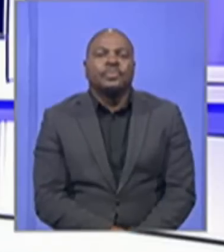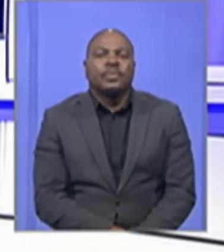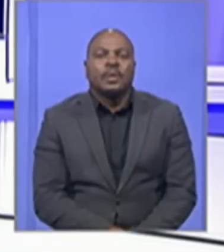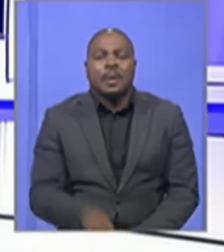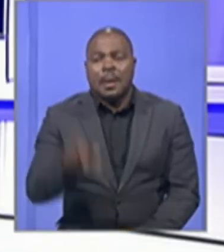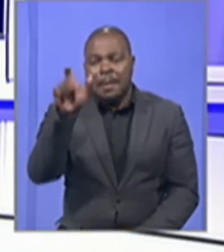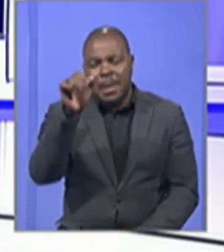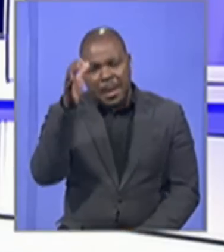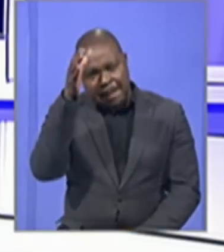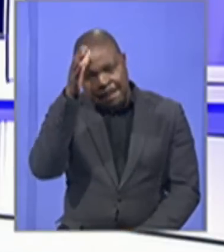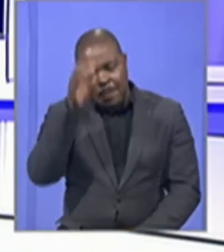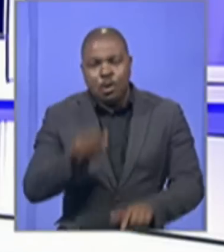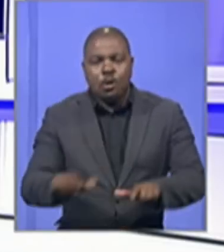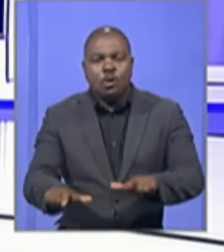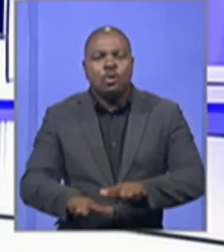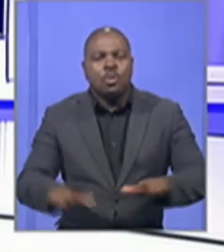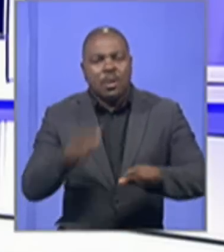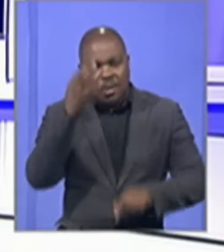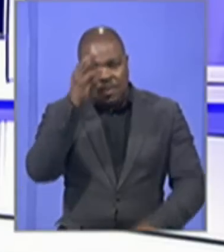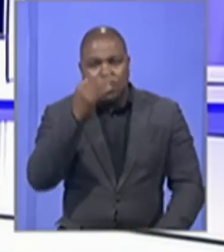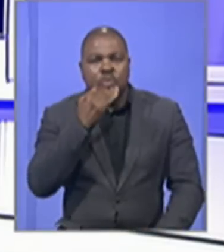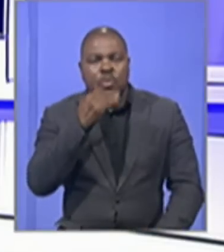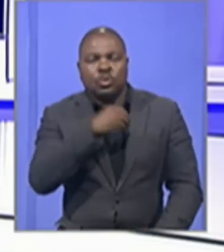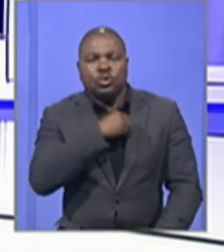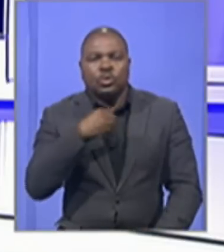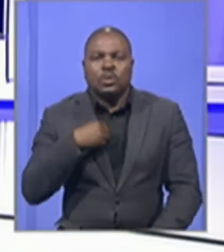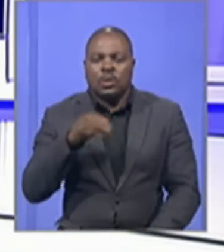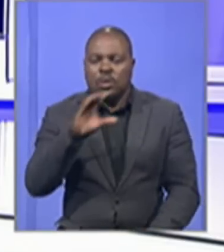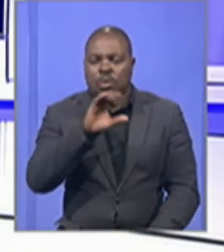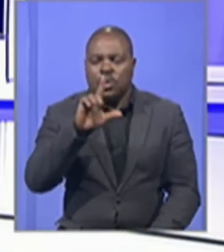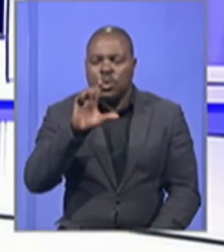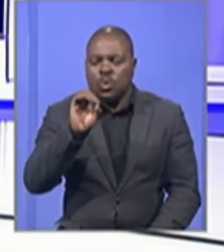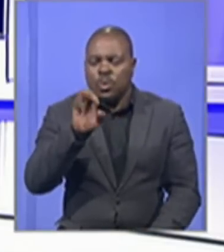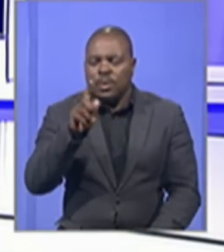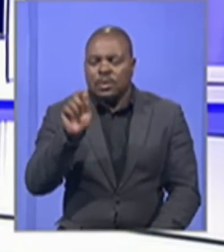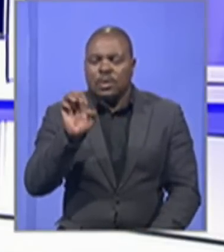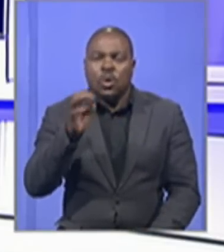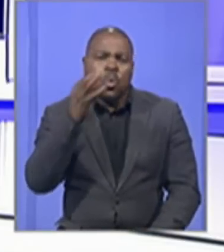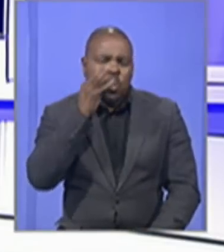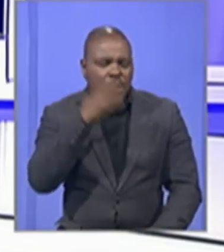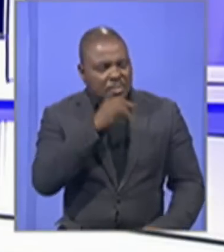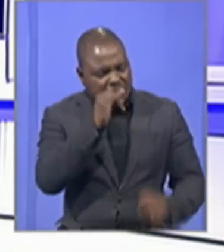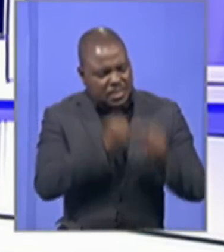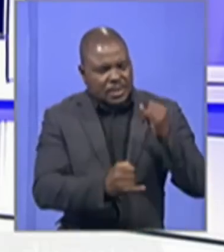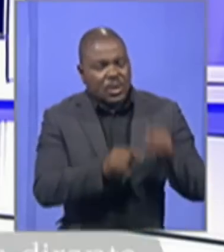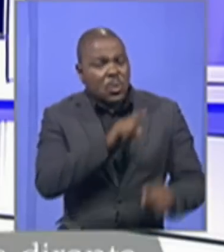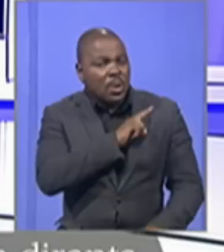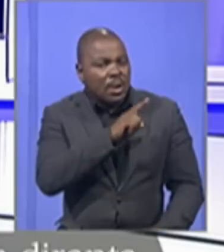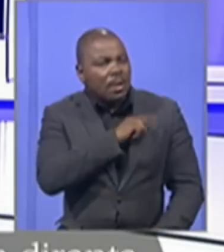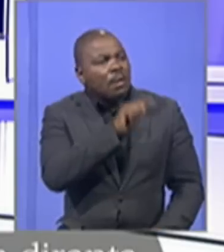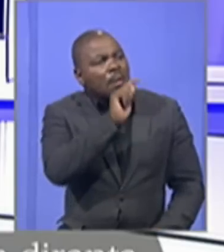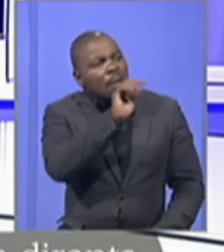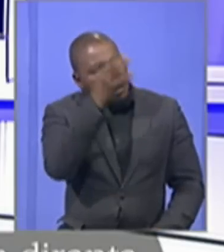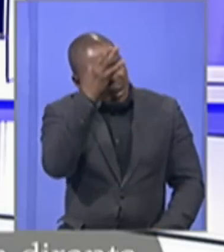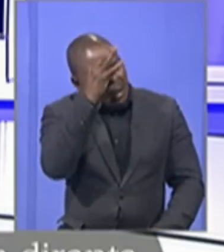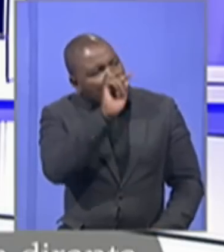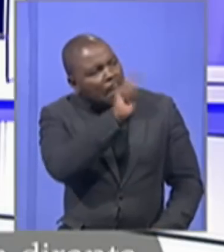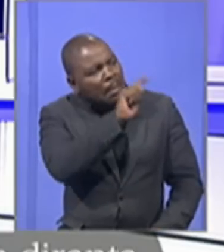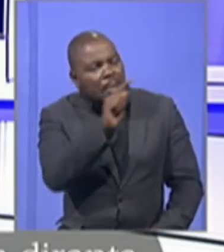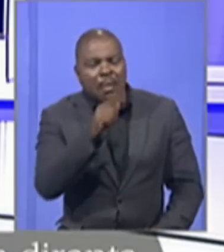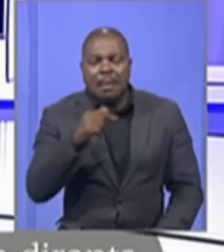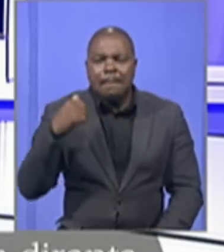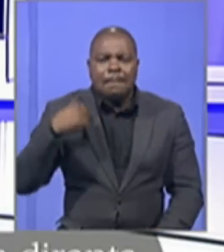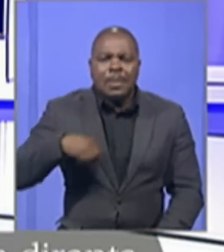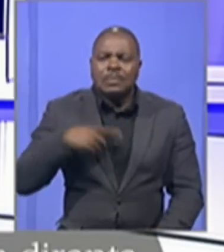Setsibi sa makgotla metse ngaka Halan Klute o re ke phoso e kgolo mmusong hore ebe makala a ona a kolota bo